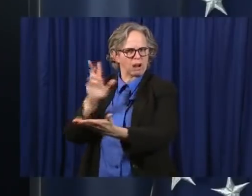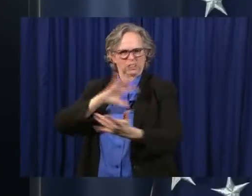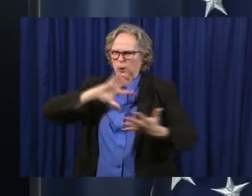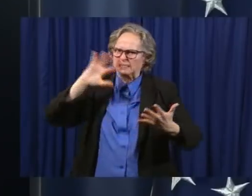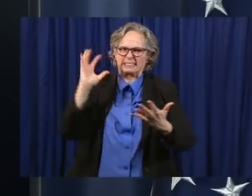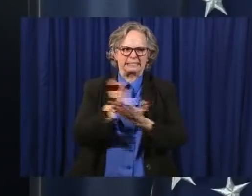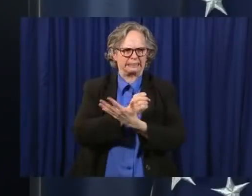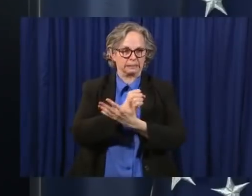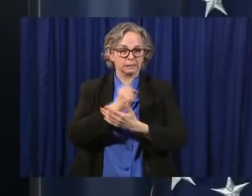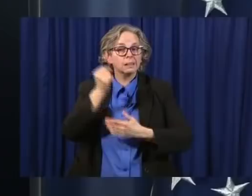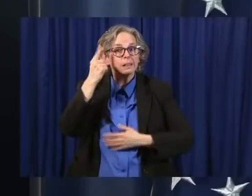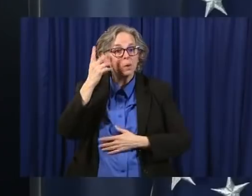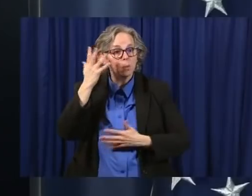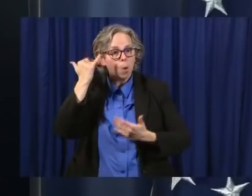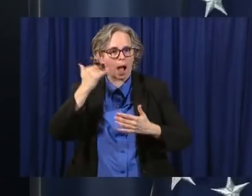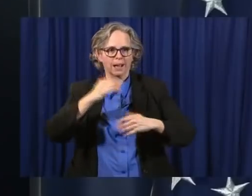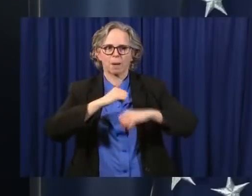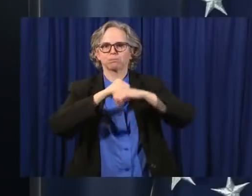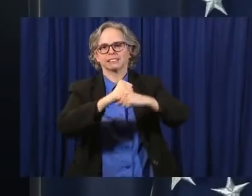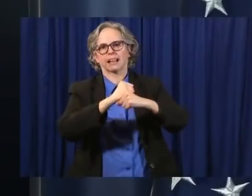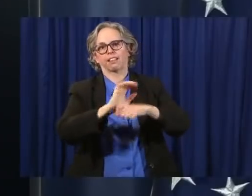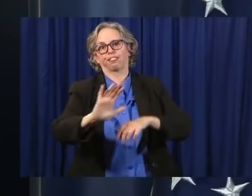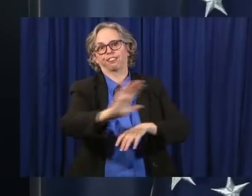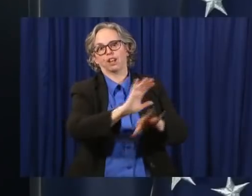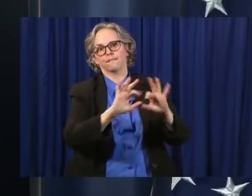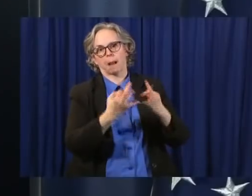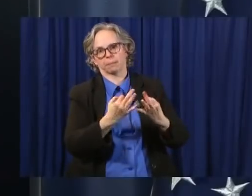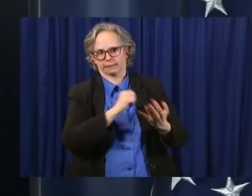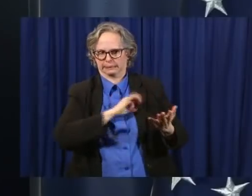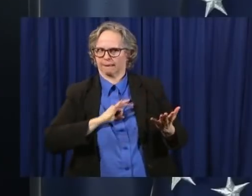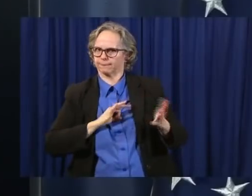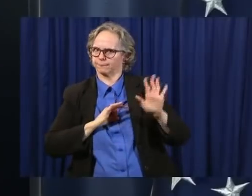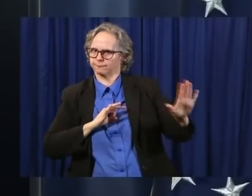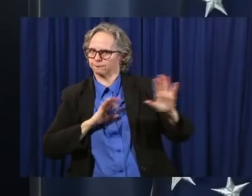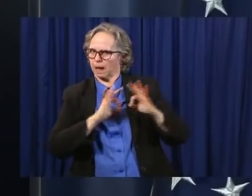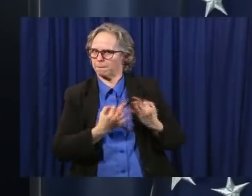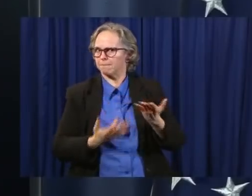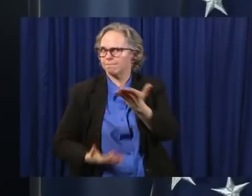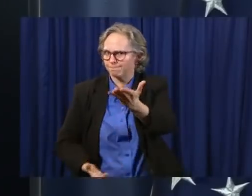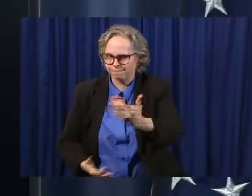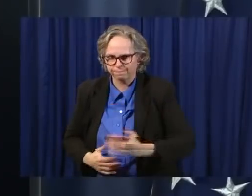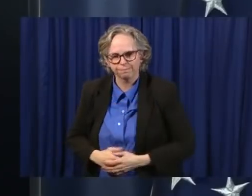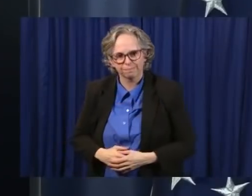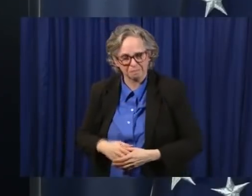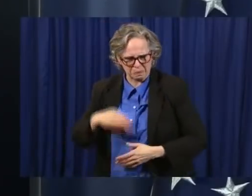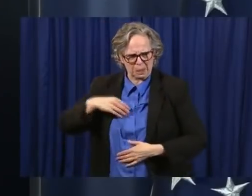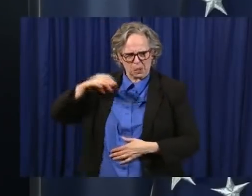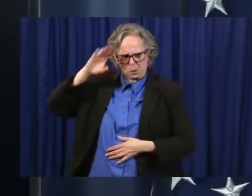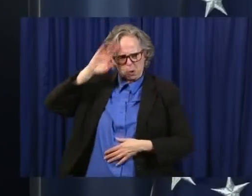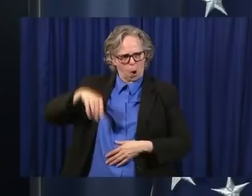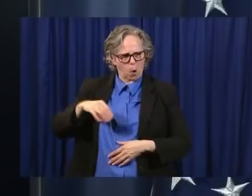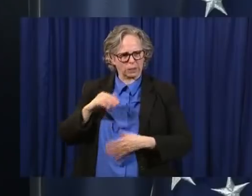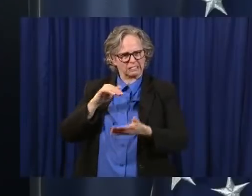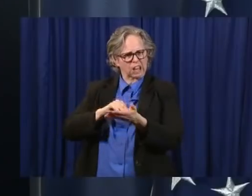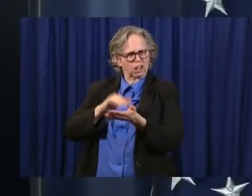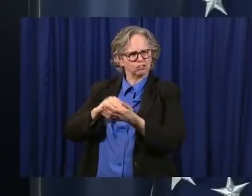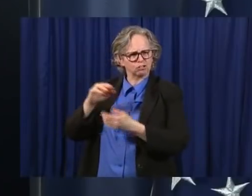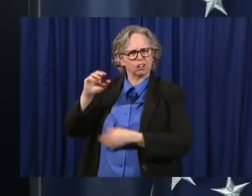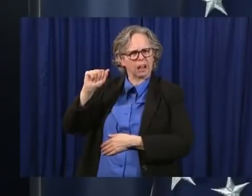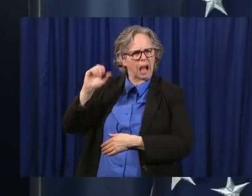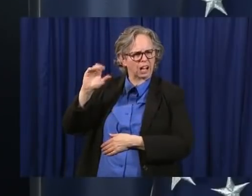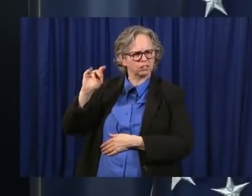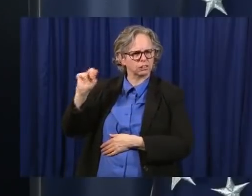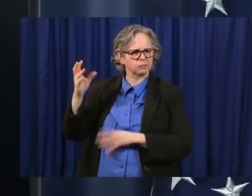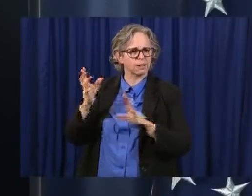need to change and do things like that. I know that Dr. Acton always talks about all heroes don't wear capes. I